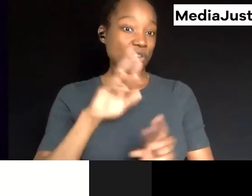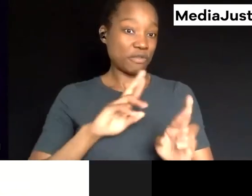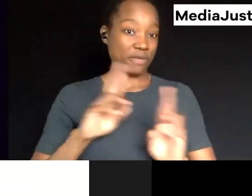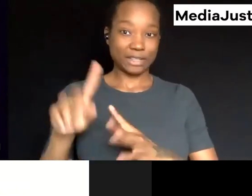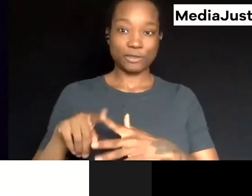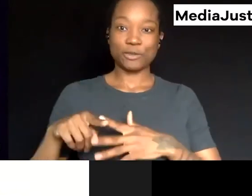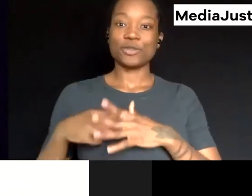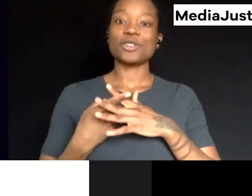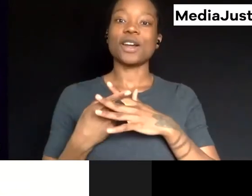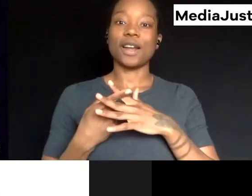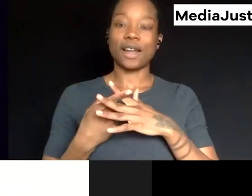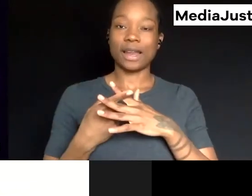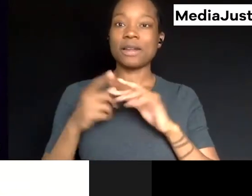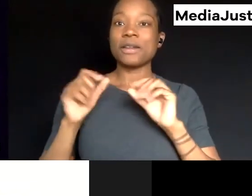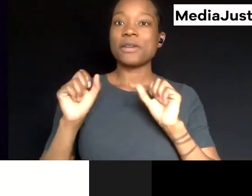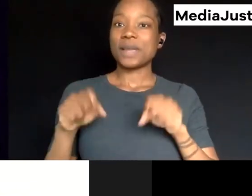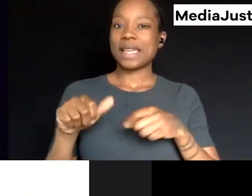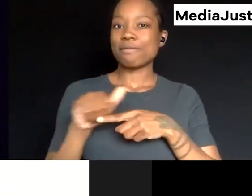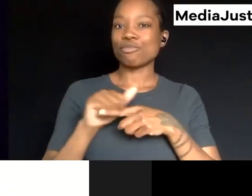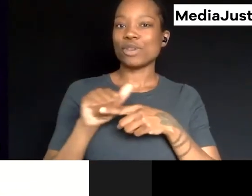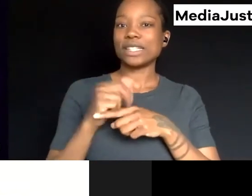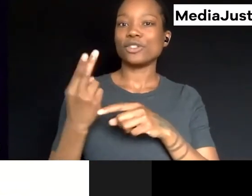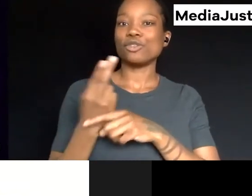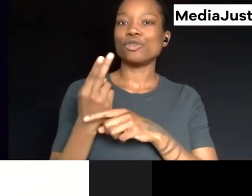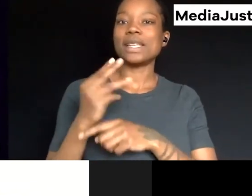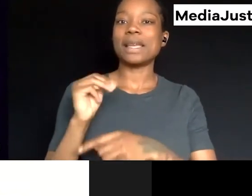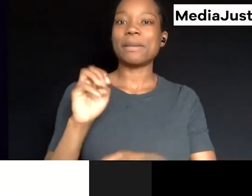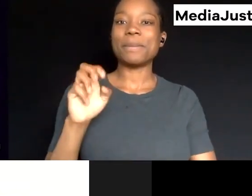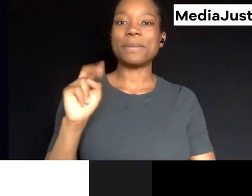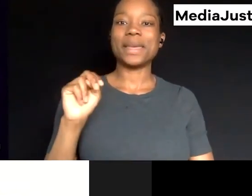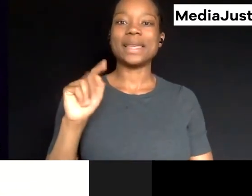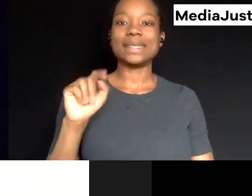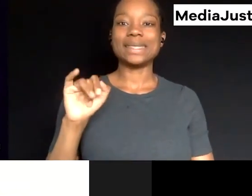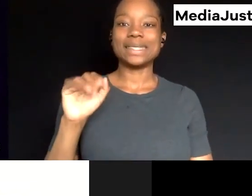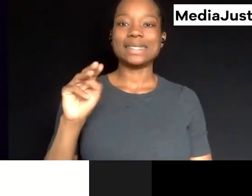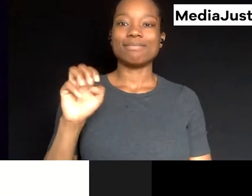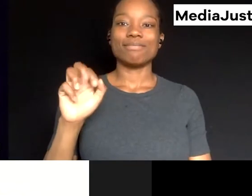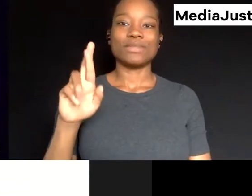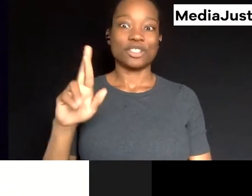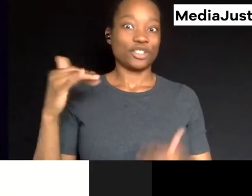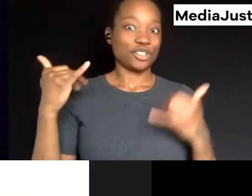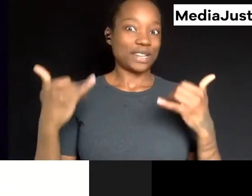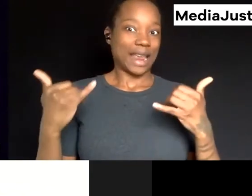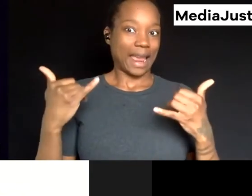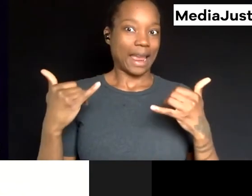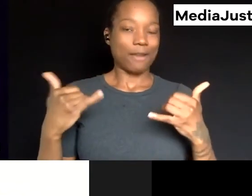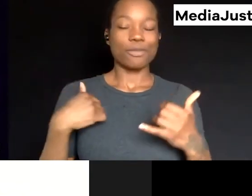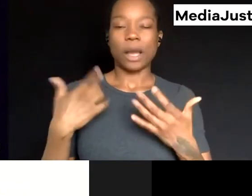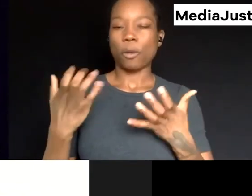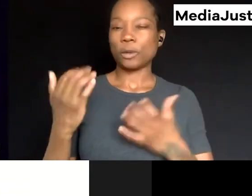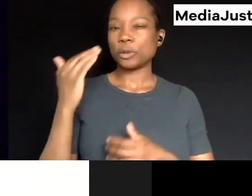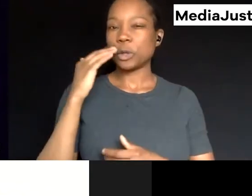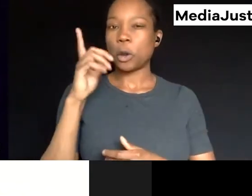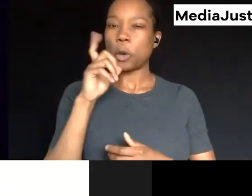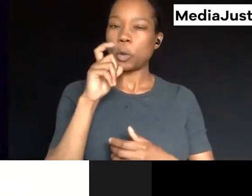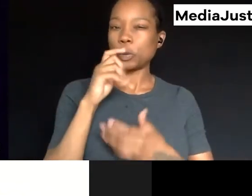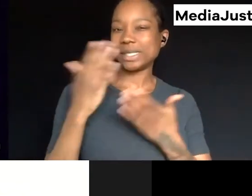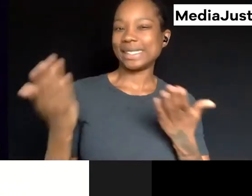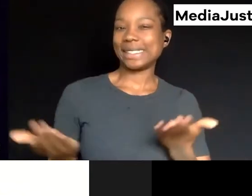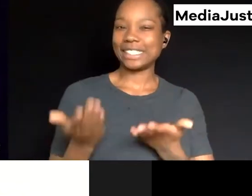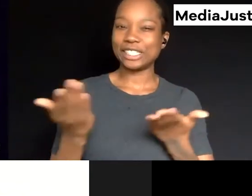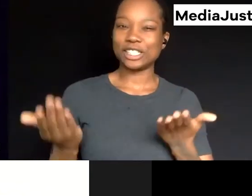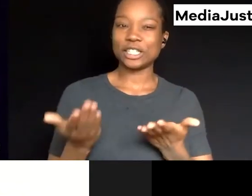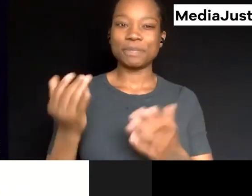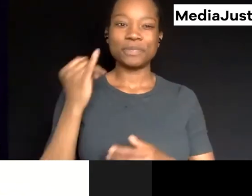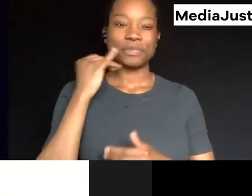actually practice using Mentimeter right now. So I want to start out by getting to know who's in the room. So if you go